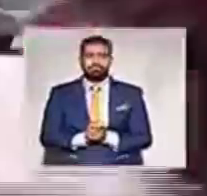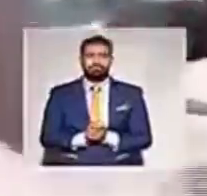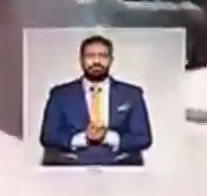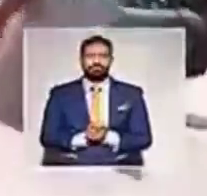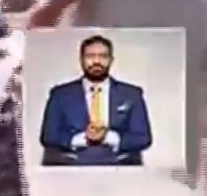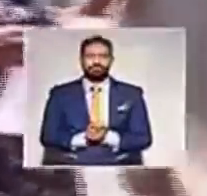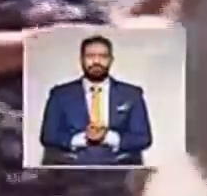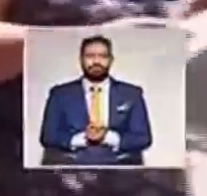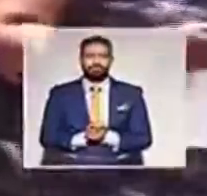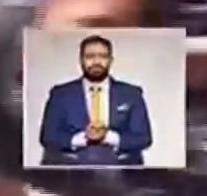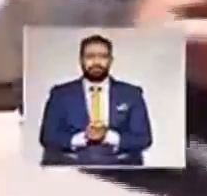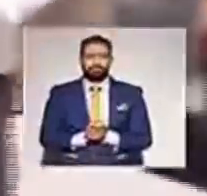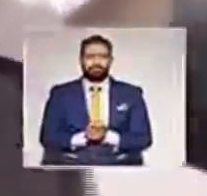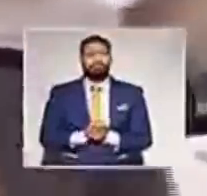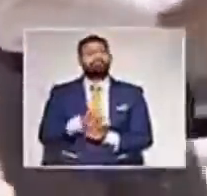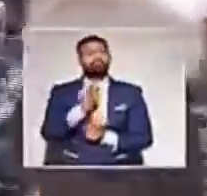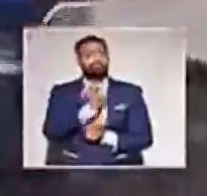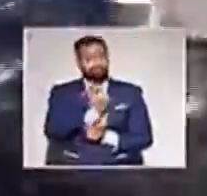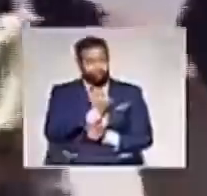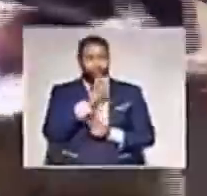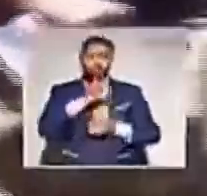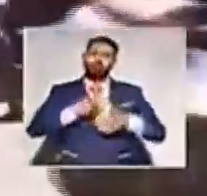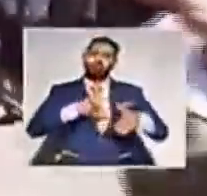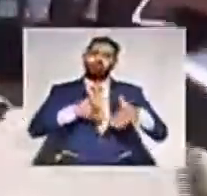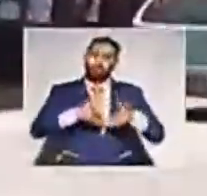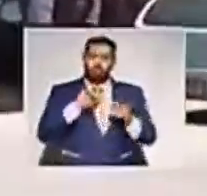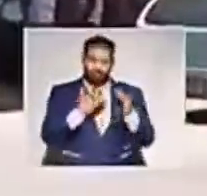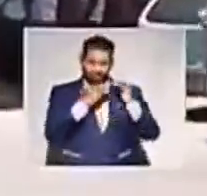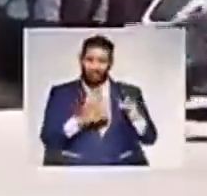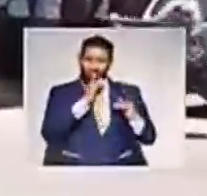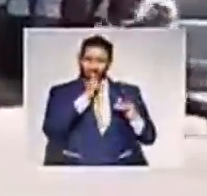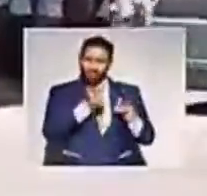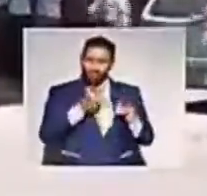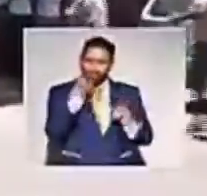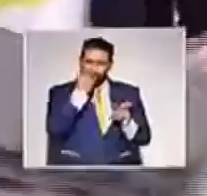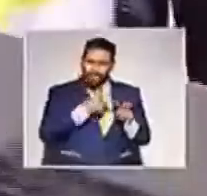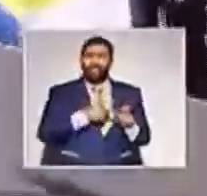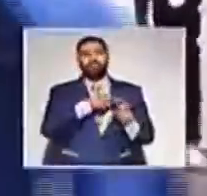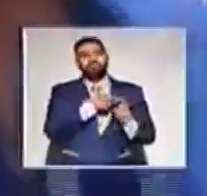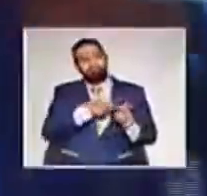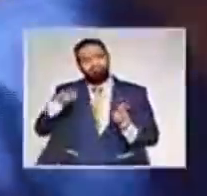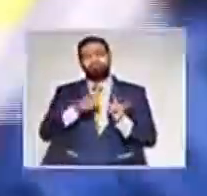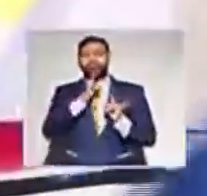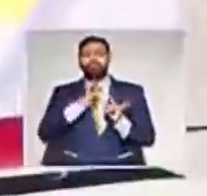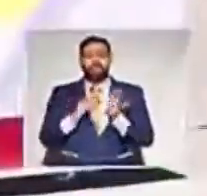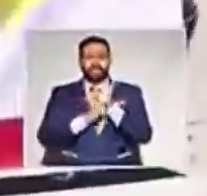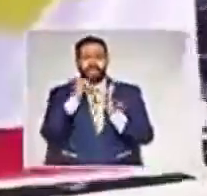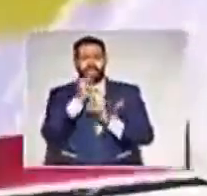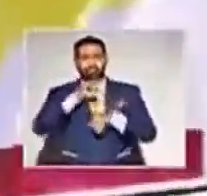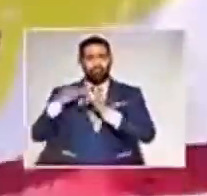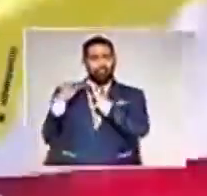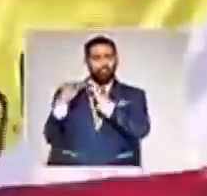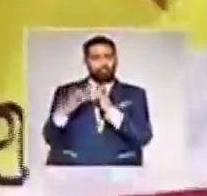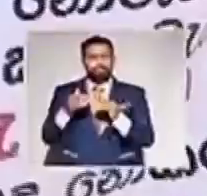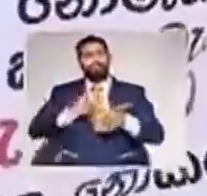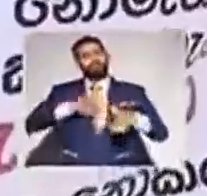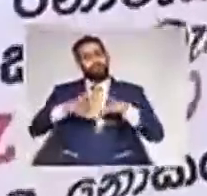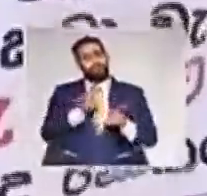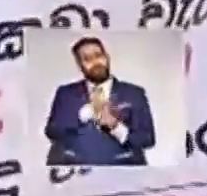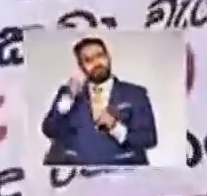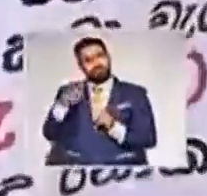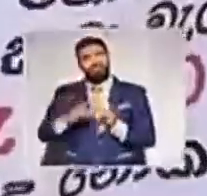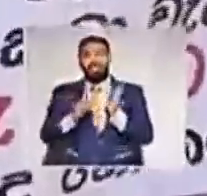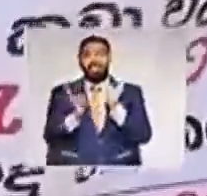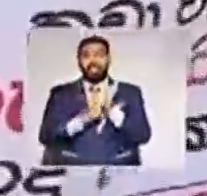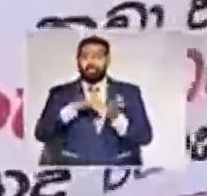Doctors marched from their residential quarters opposite the Colombo National Hospital towards the Lipton roundabout and then marched towards the Health Ministry.